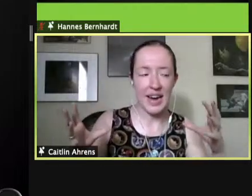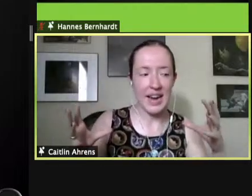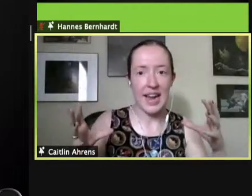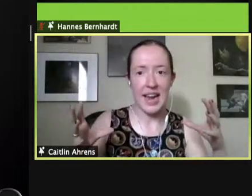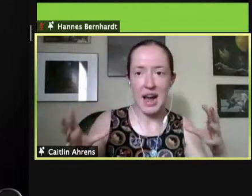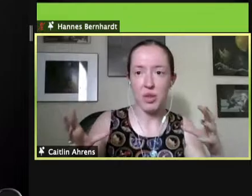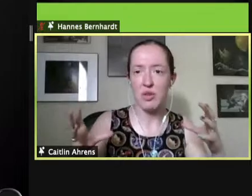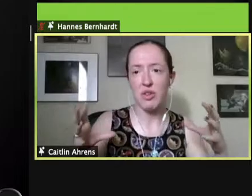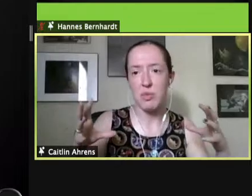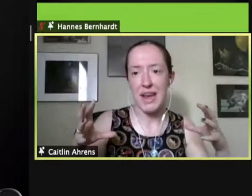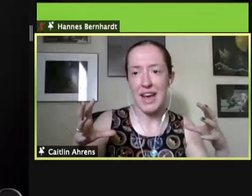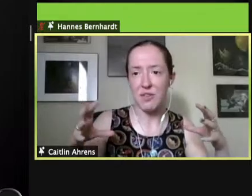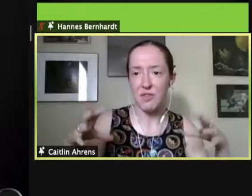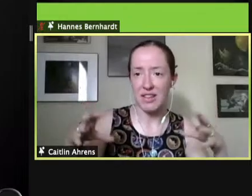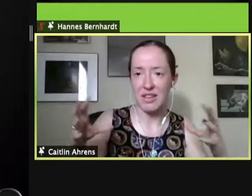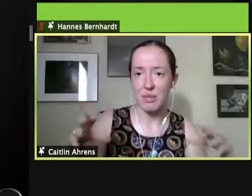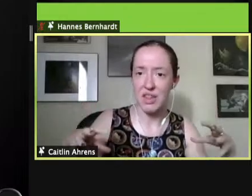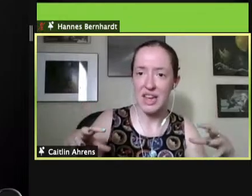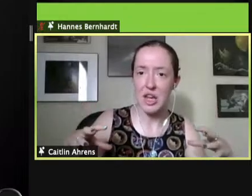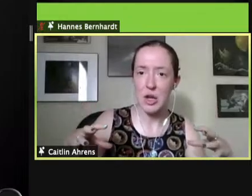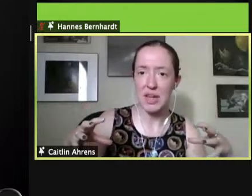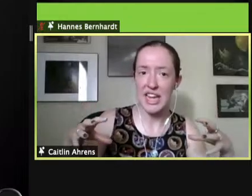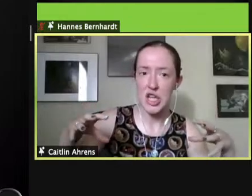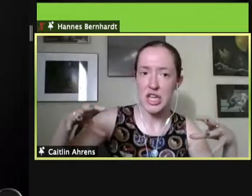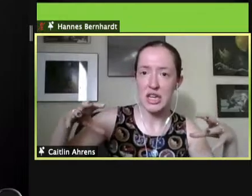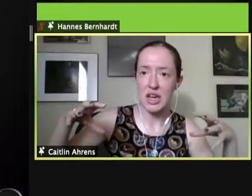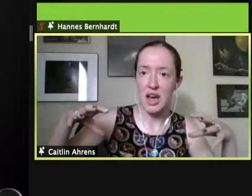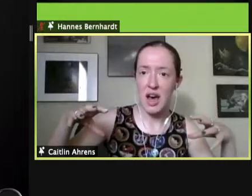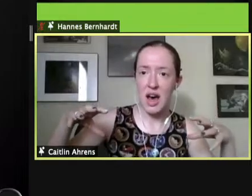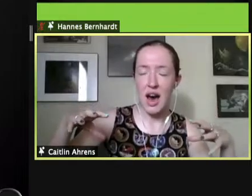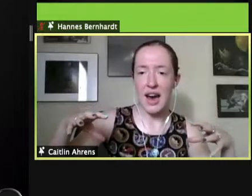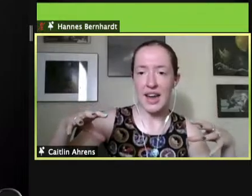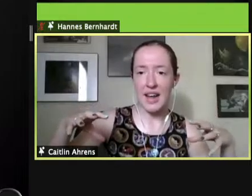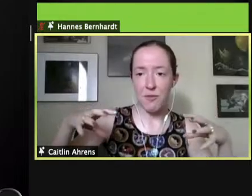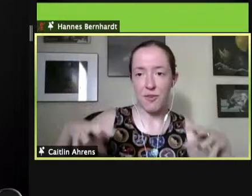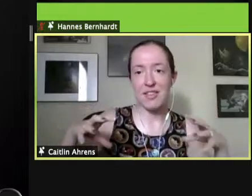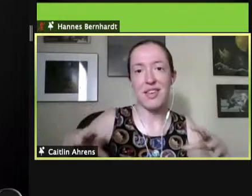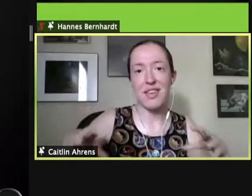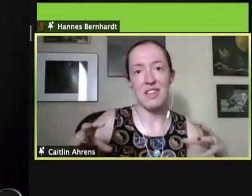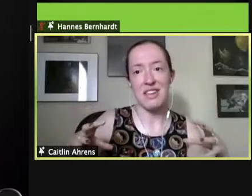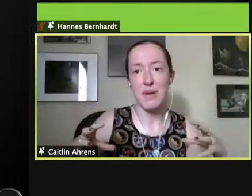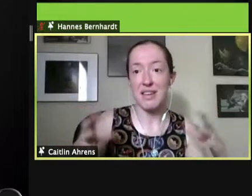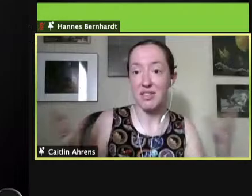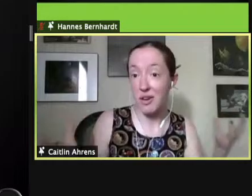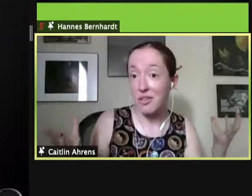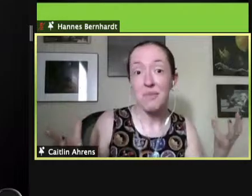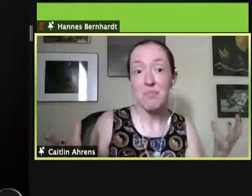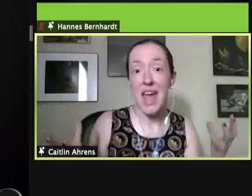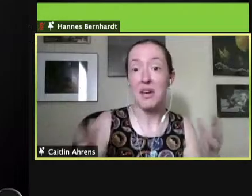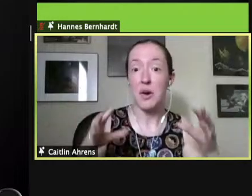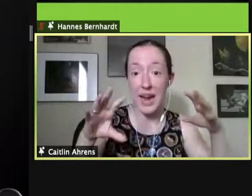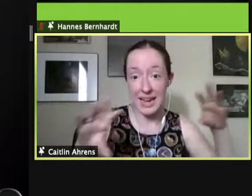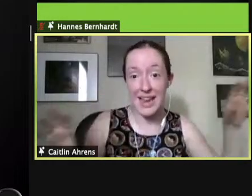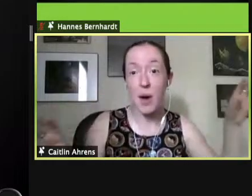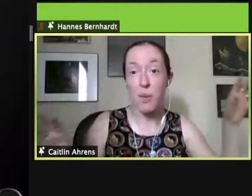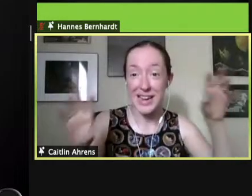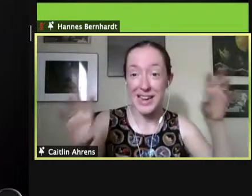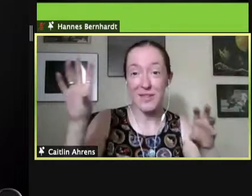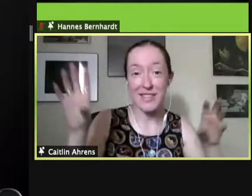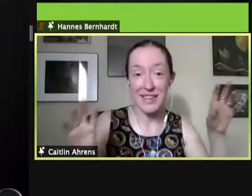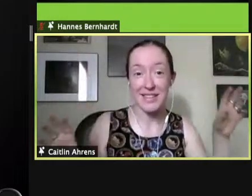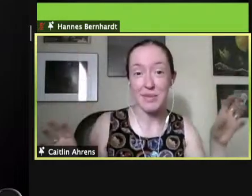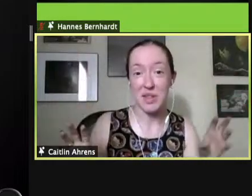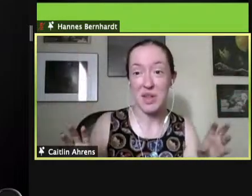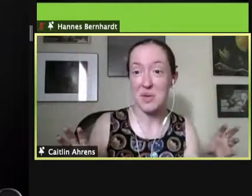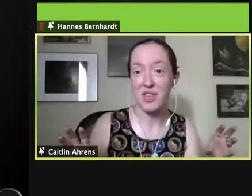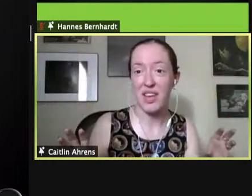and how those slopes may have affected some of the accumulation effects of these PSRs. Yeah, okay, now we could